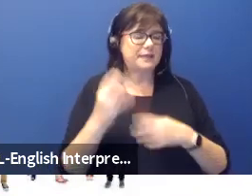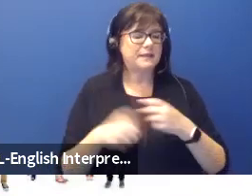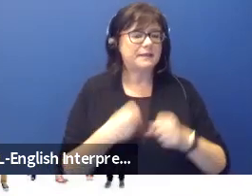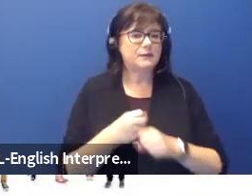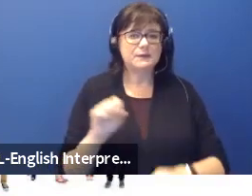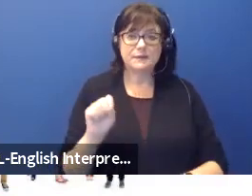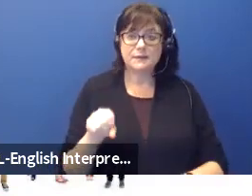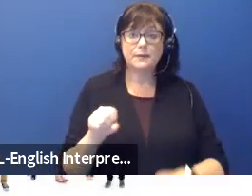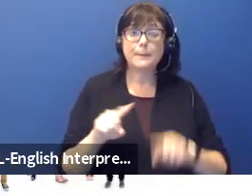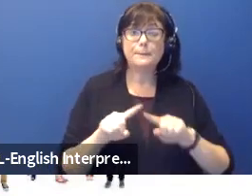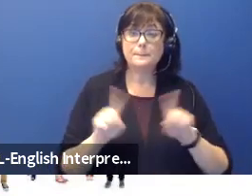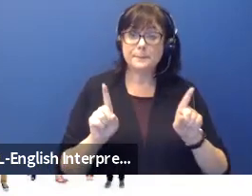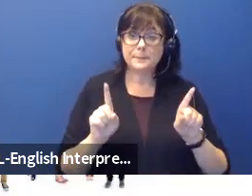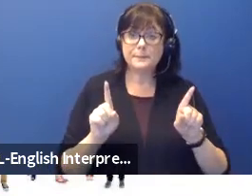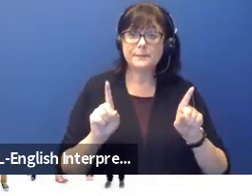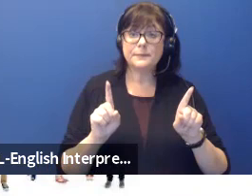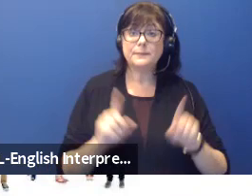again, if you have a